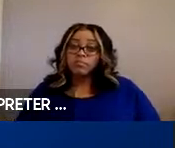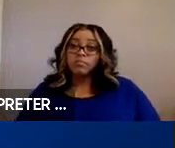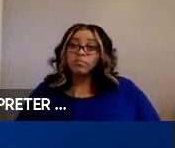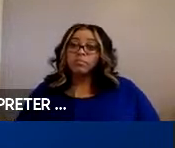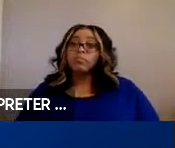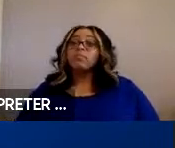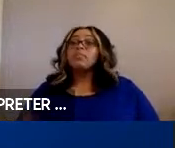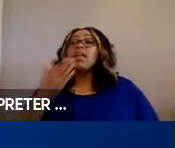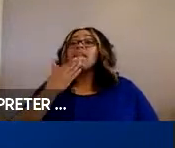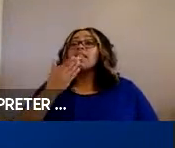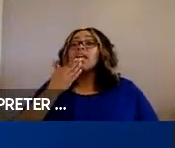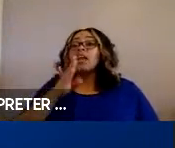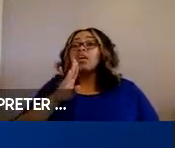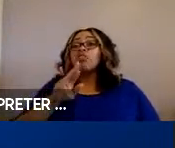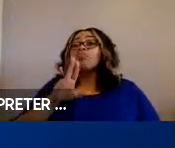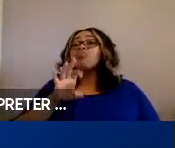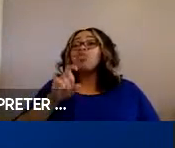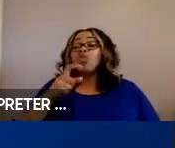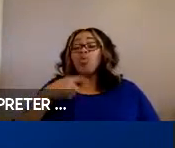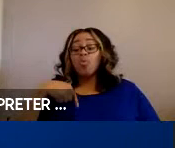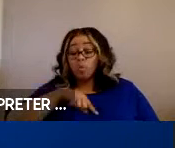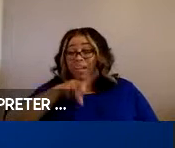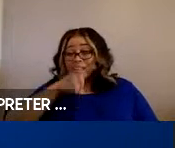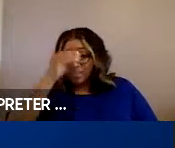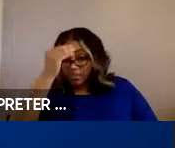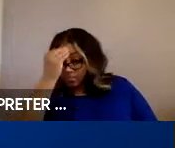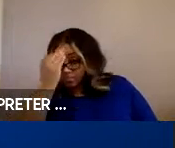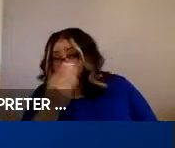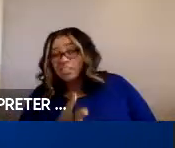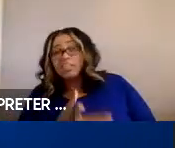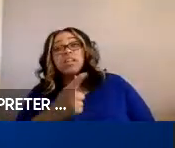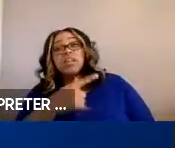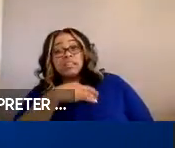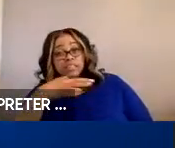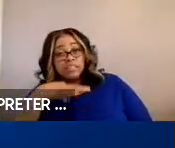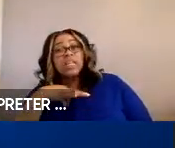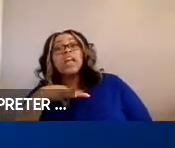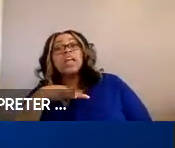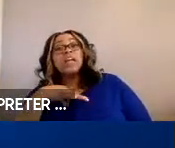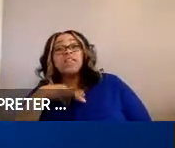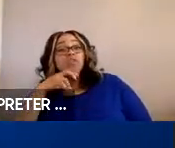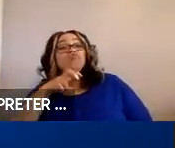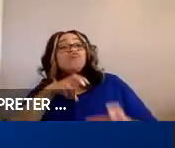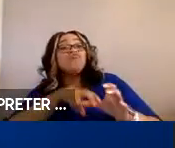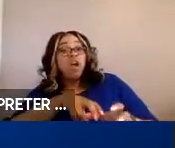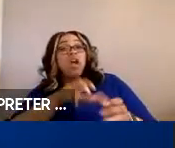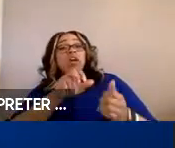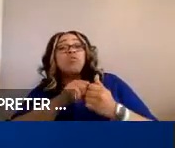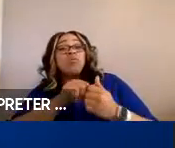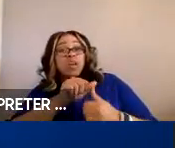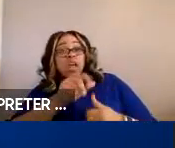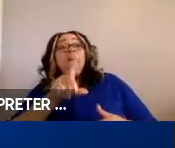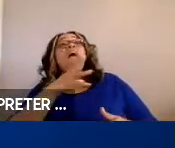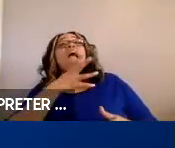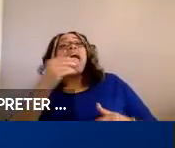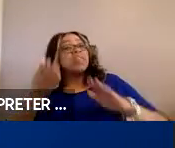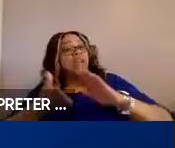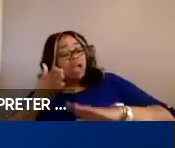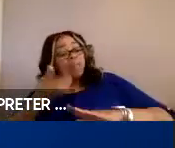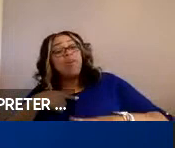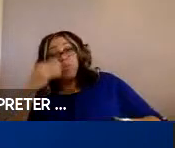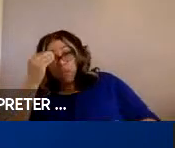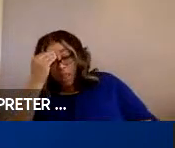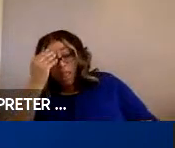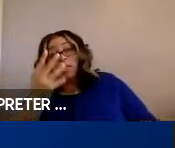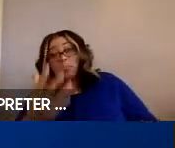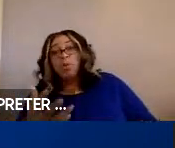Thank you, Bruce. We did tell them there was staff members riding the vehicle as well as the operator, and we did tell